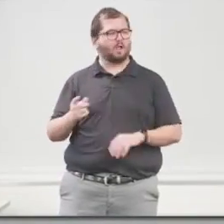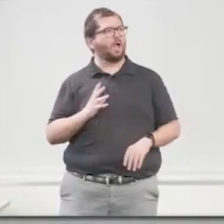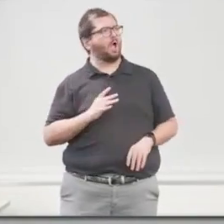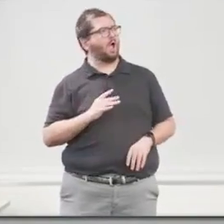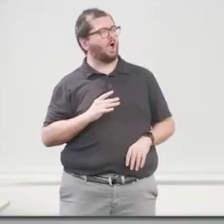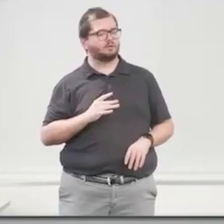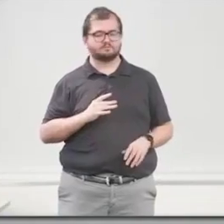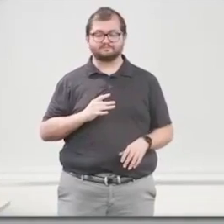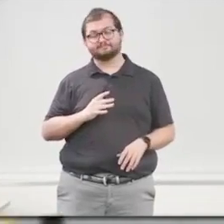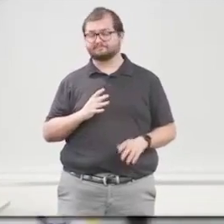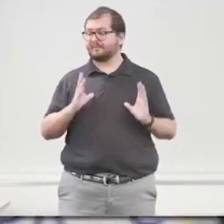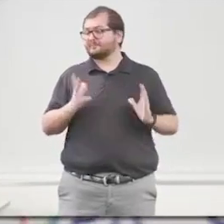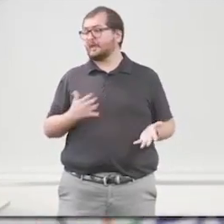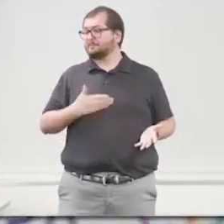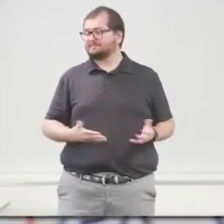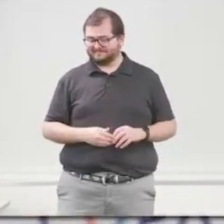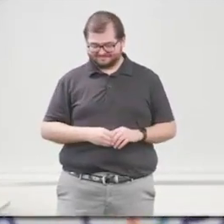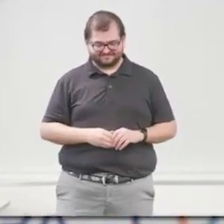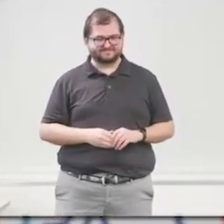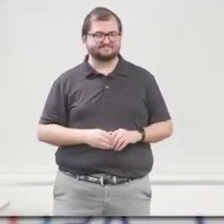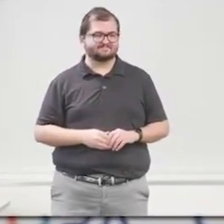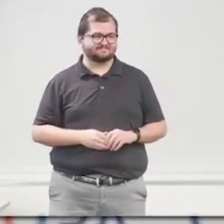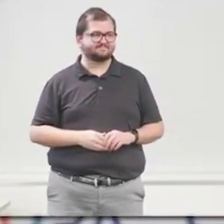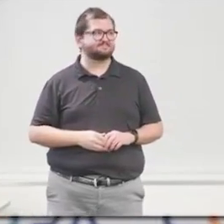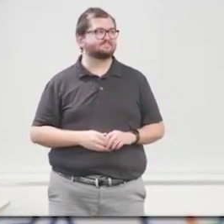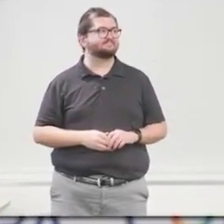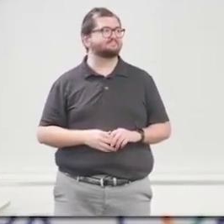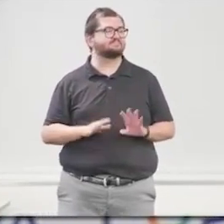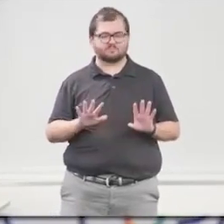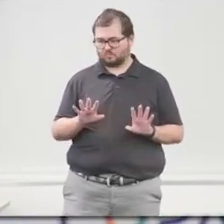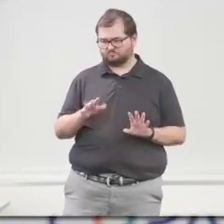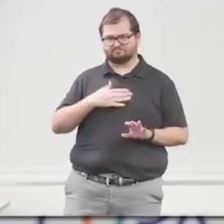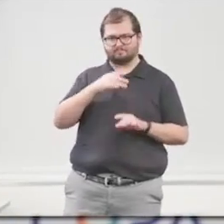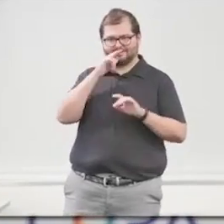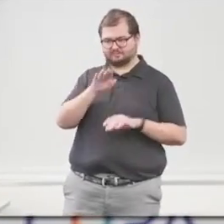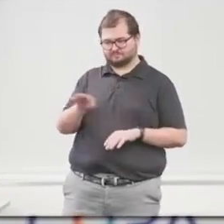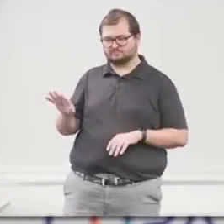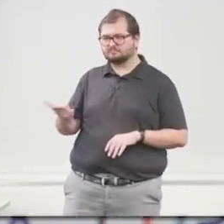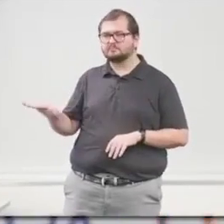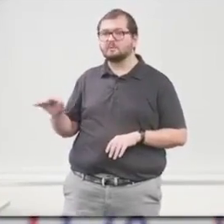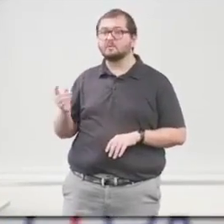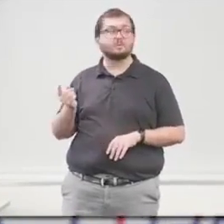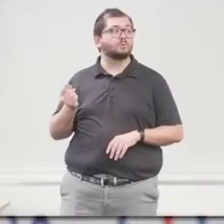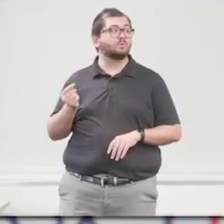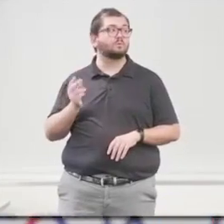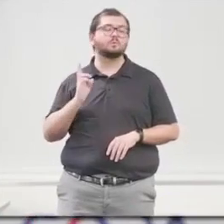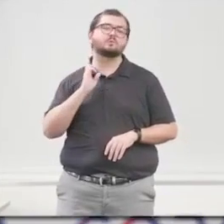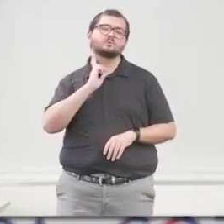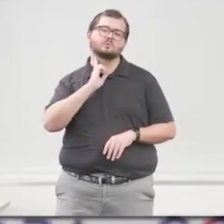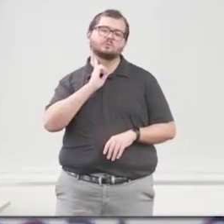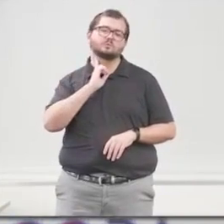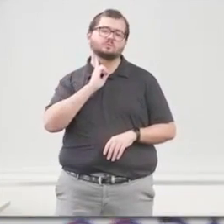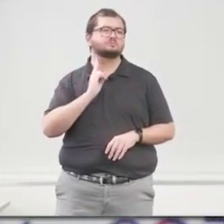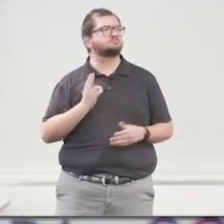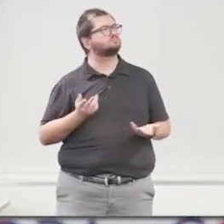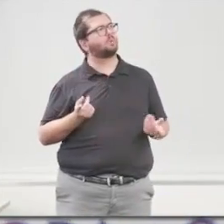I'll do it." So I said, "Okay, well, I want all 3 of you, I just want you to put your finger right here on your neck." And they're like,